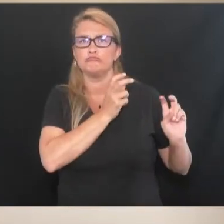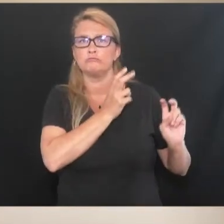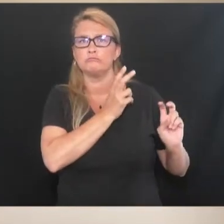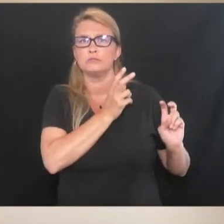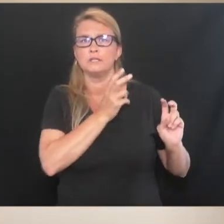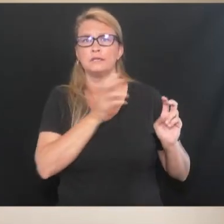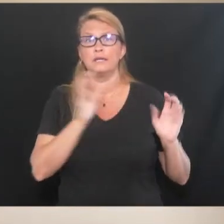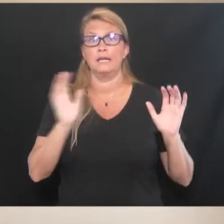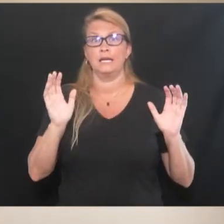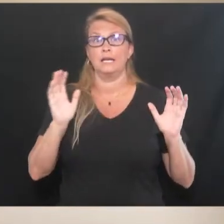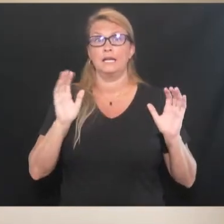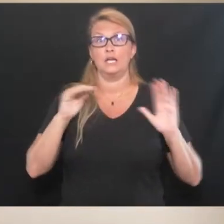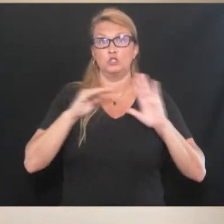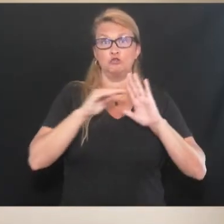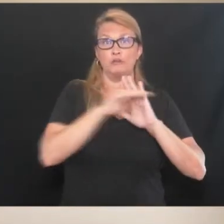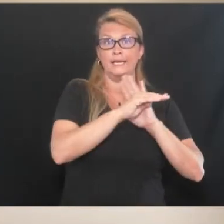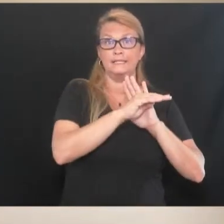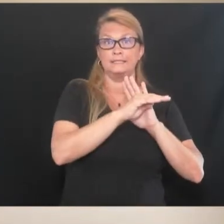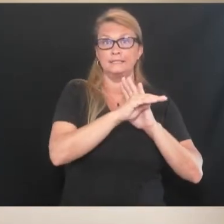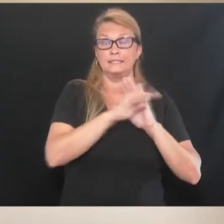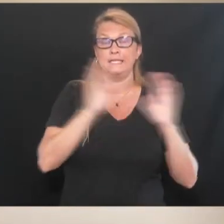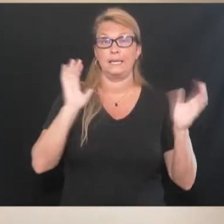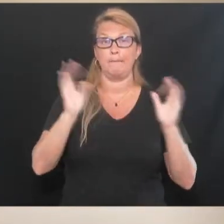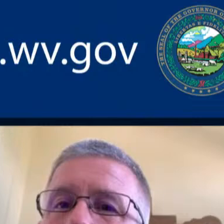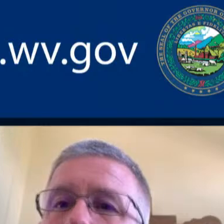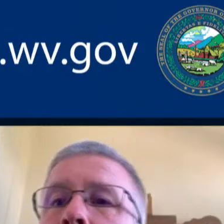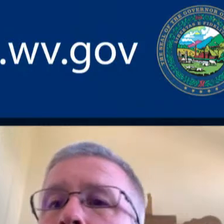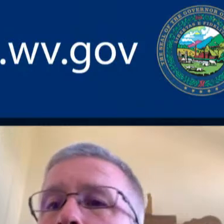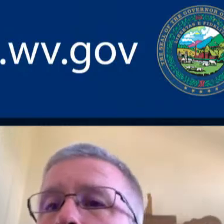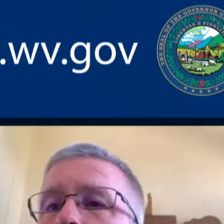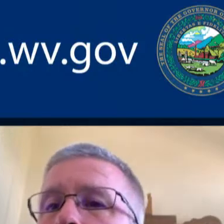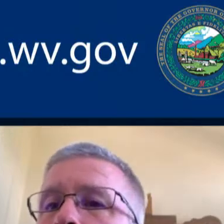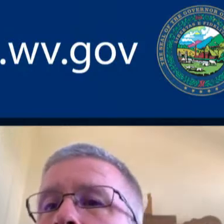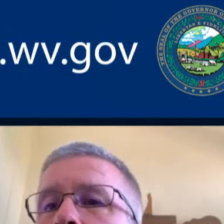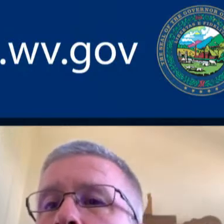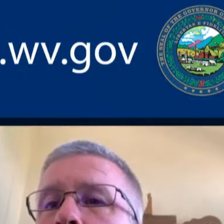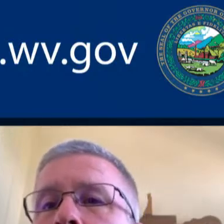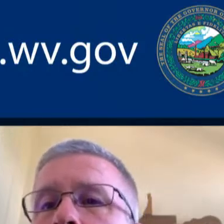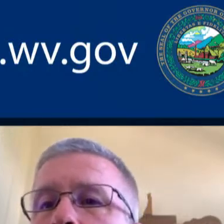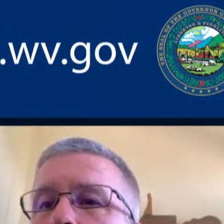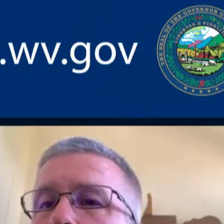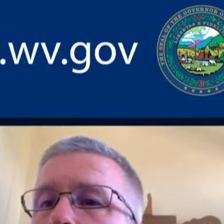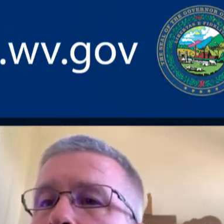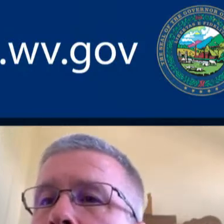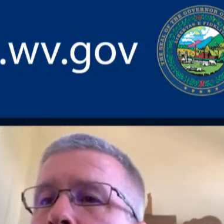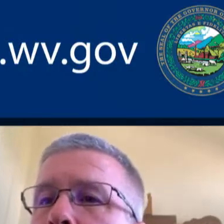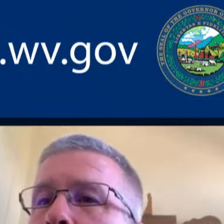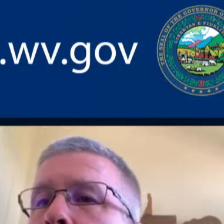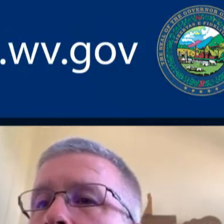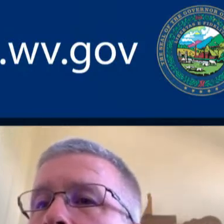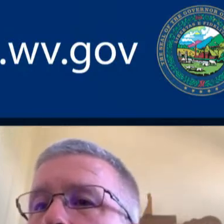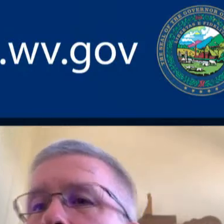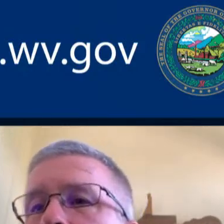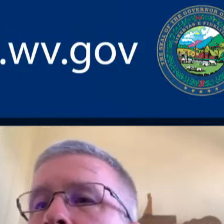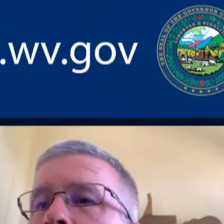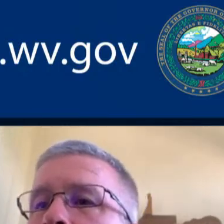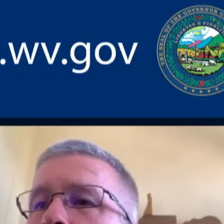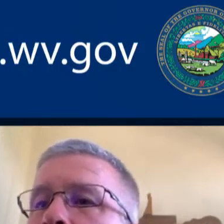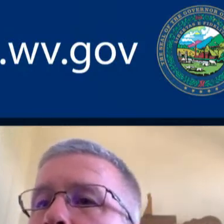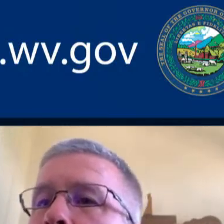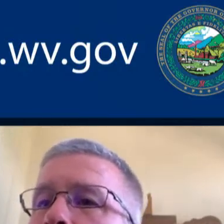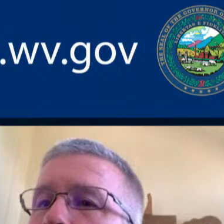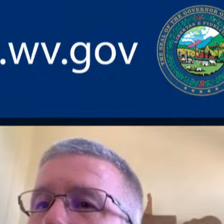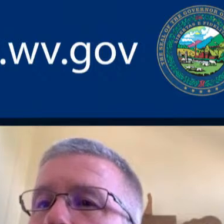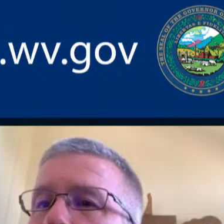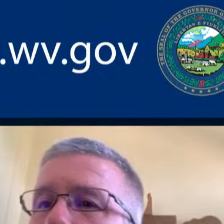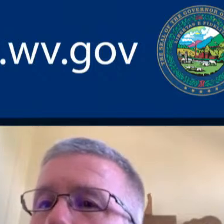to our prior numbers. Jordan, do we have that? Yeah. So again, look at the blue line. That's